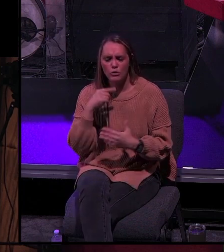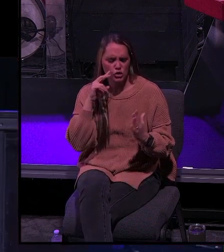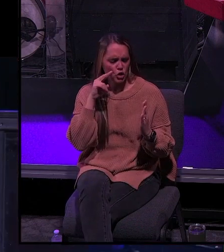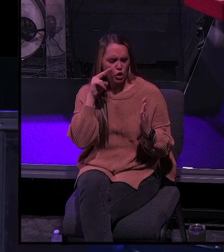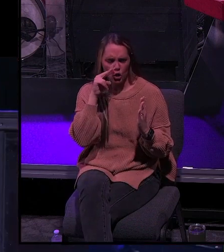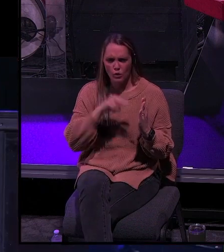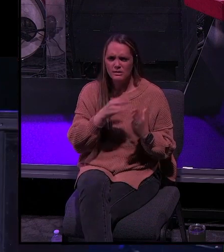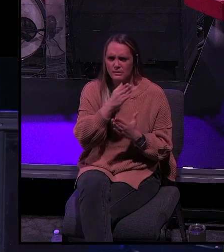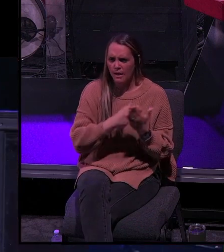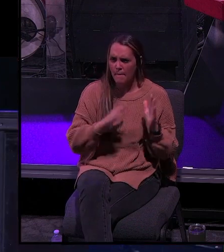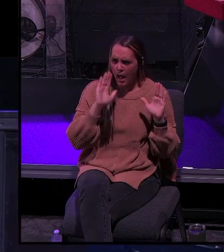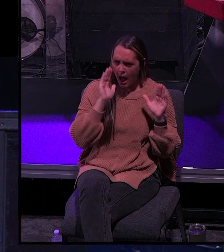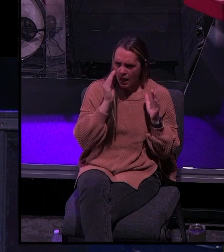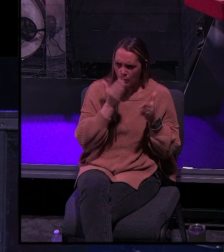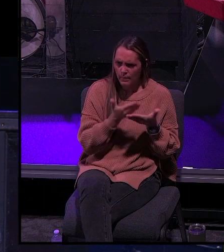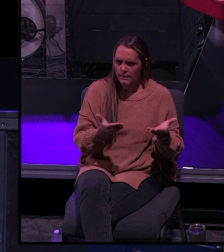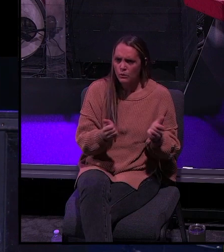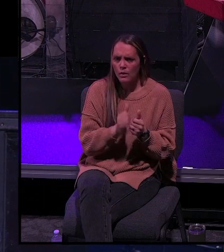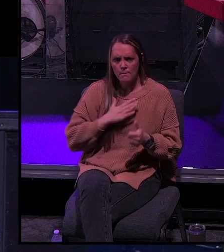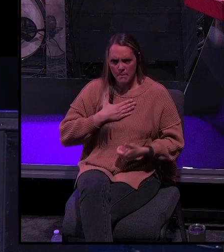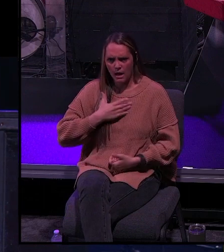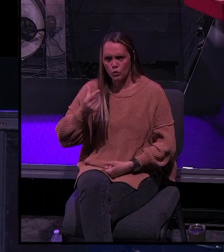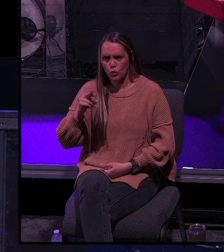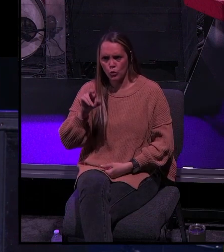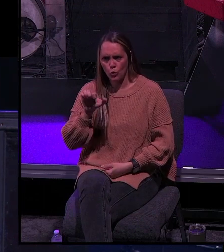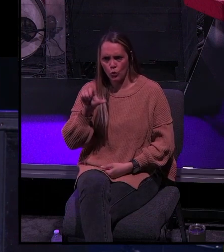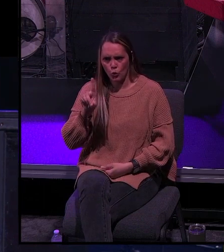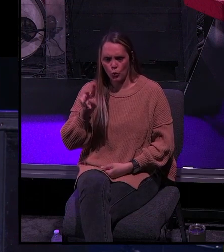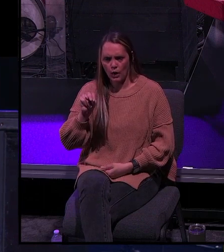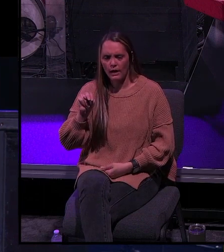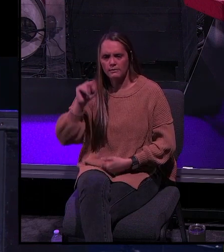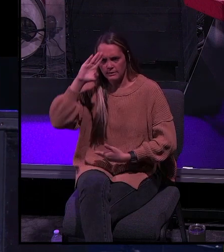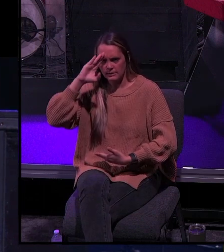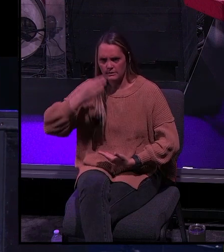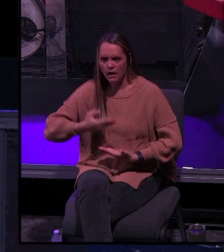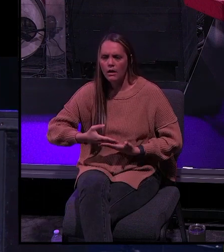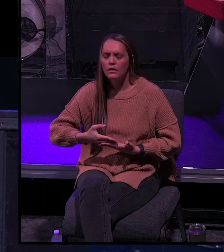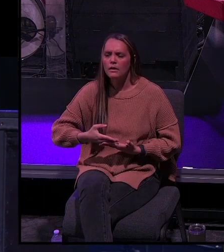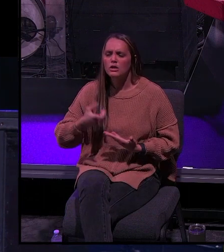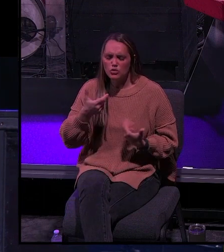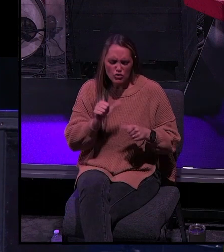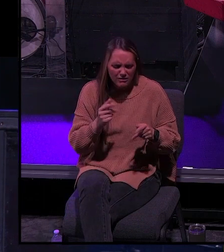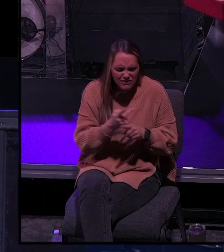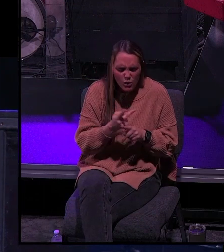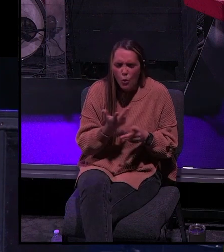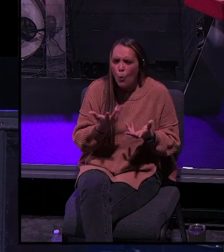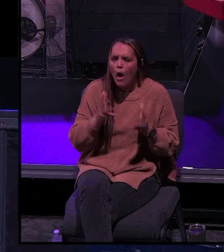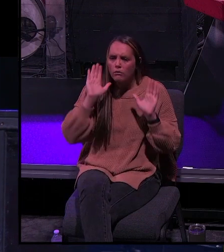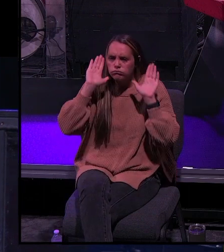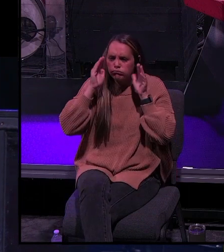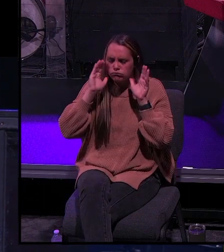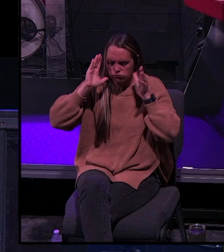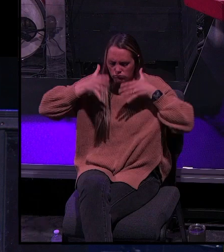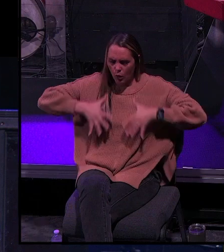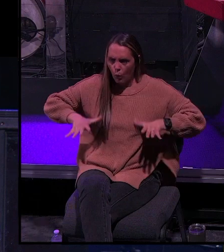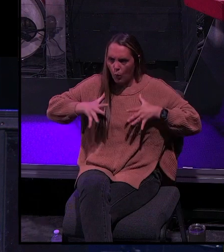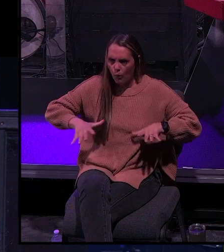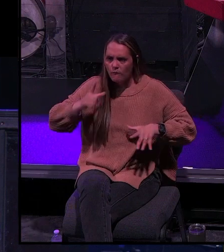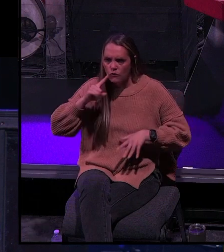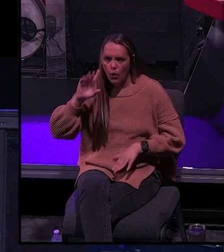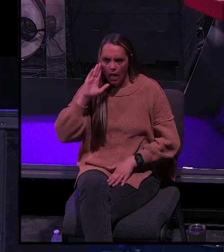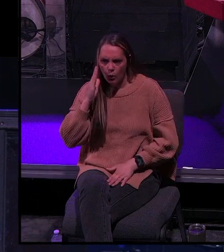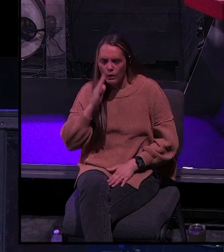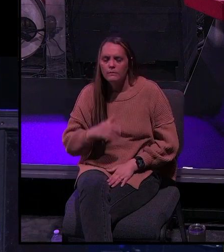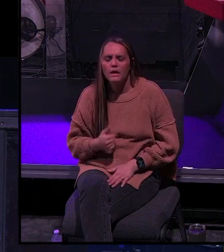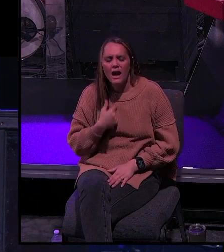the other day. And he was trying to decide what he wanted to be for Halloween, and I was going over the usual things, and he said, hey, what were you